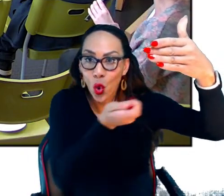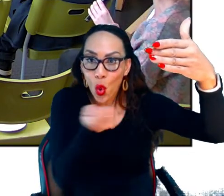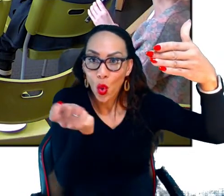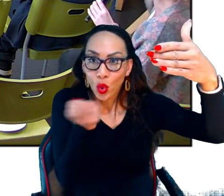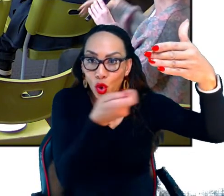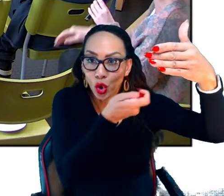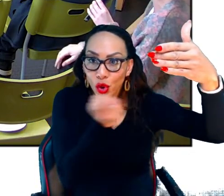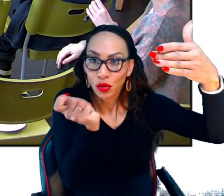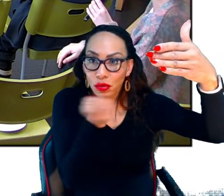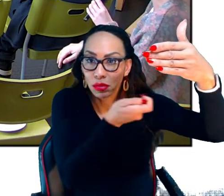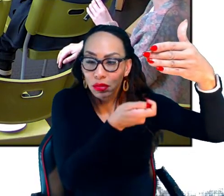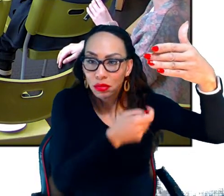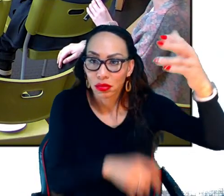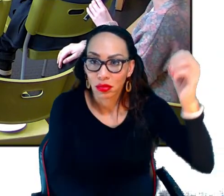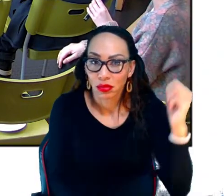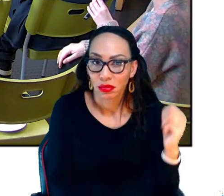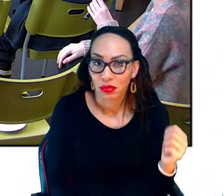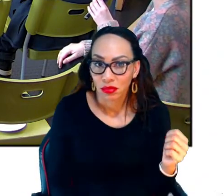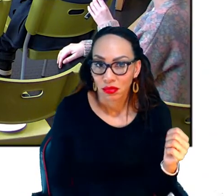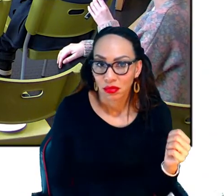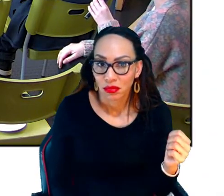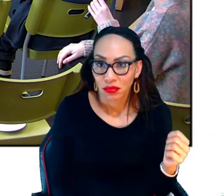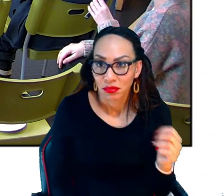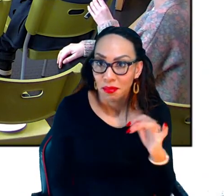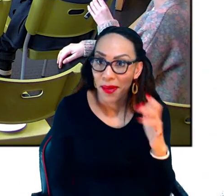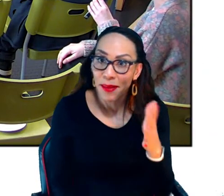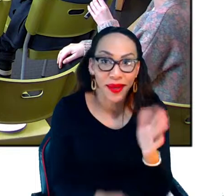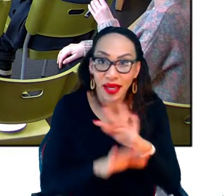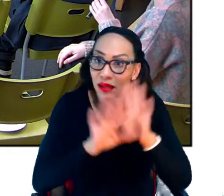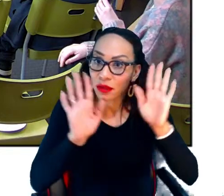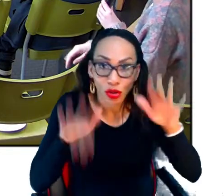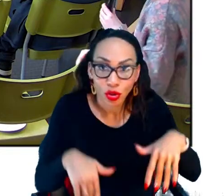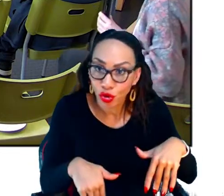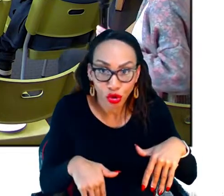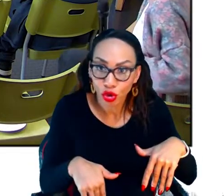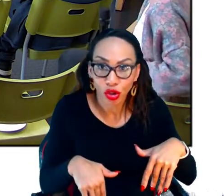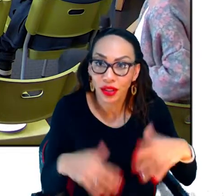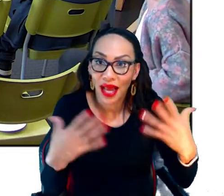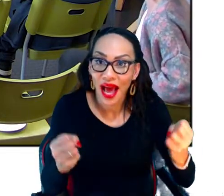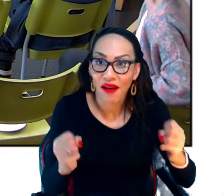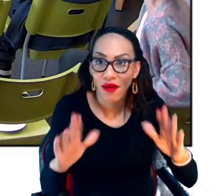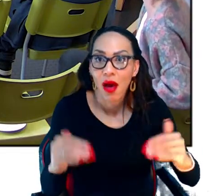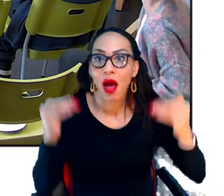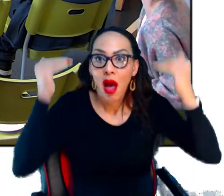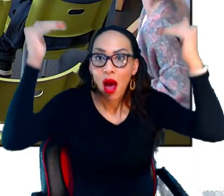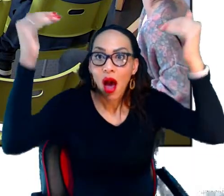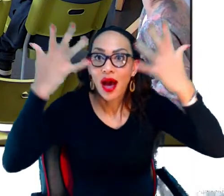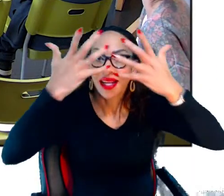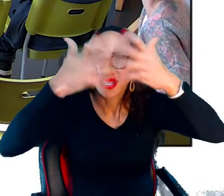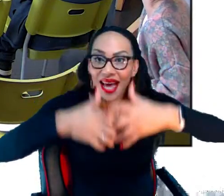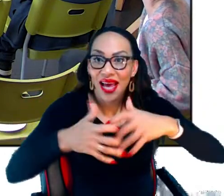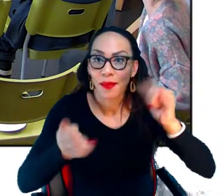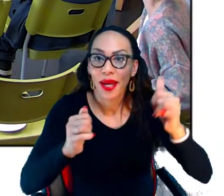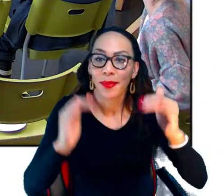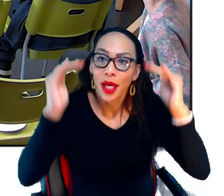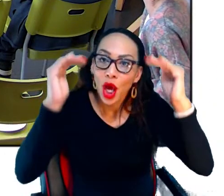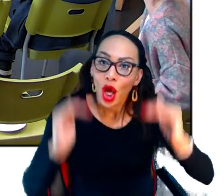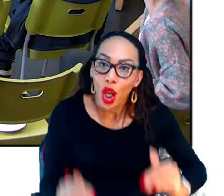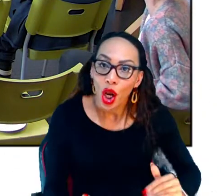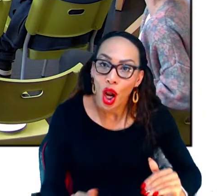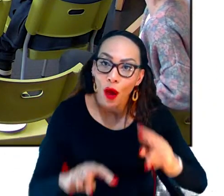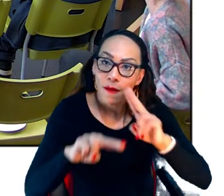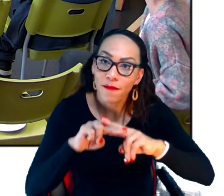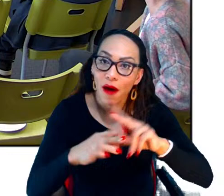maybe that doesn't need a very high tech. Yeah, I mean, solution. One way might be I've been thinking about a little bit,